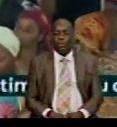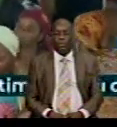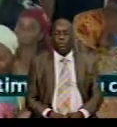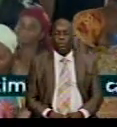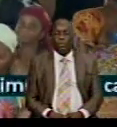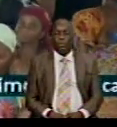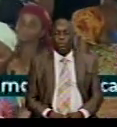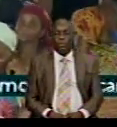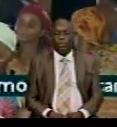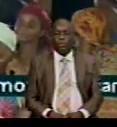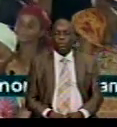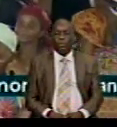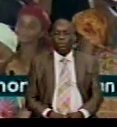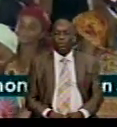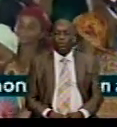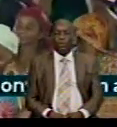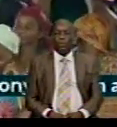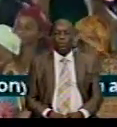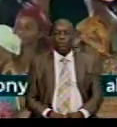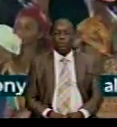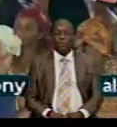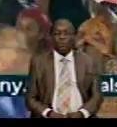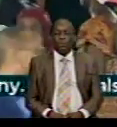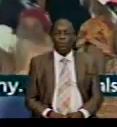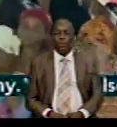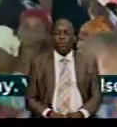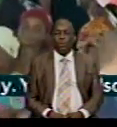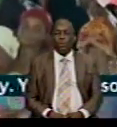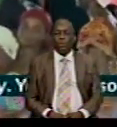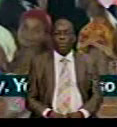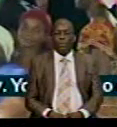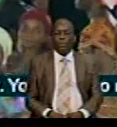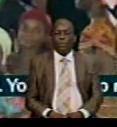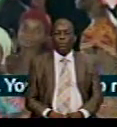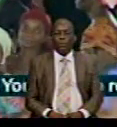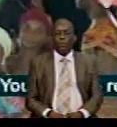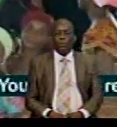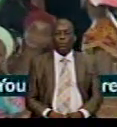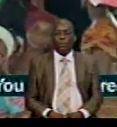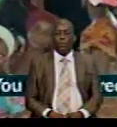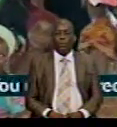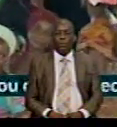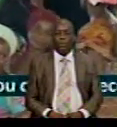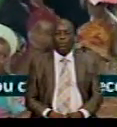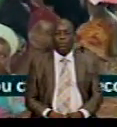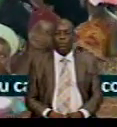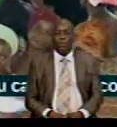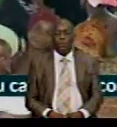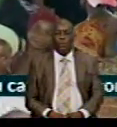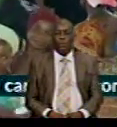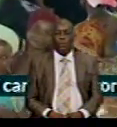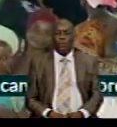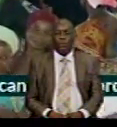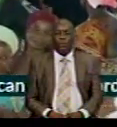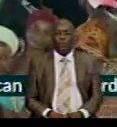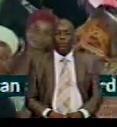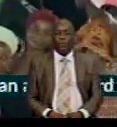Okay, let's go online and get online testimonies. Témoignage en ligne.